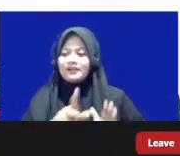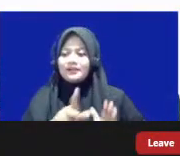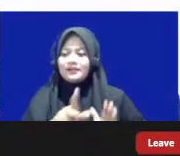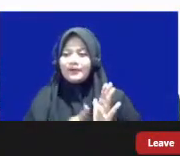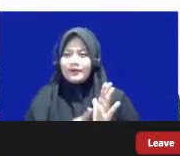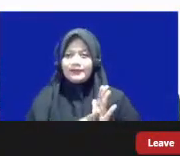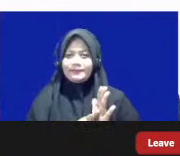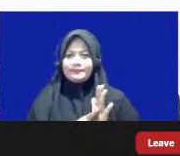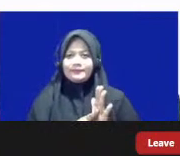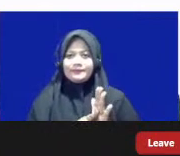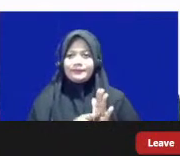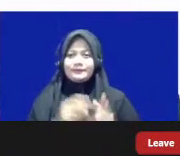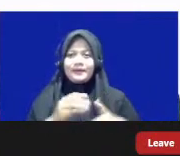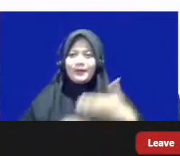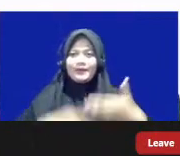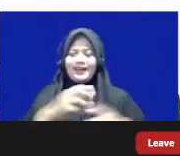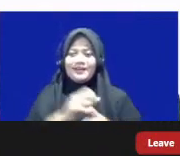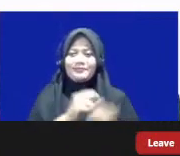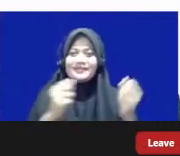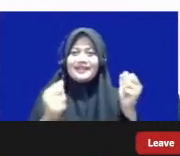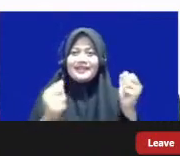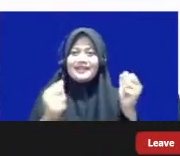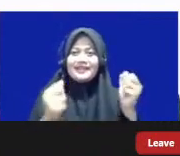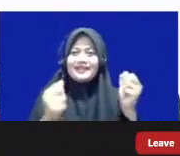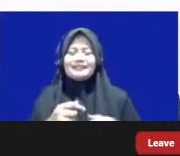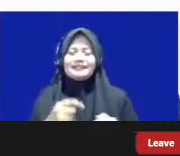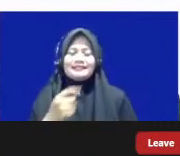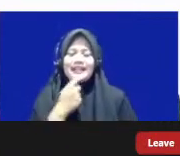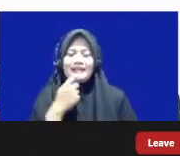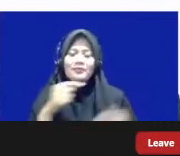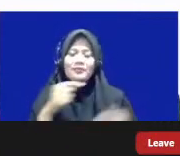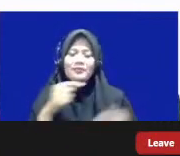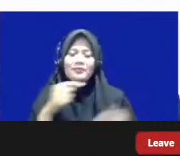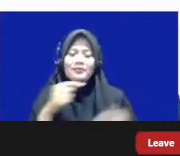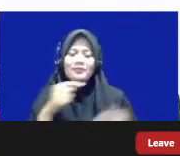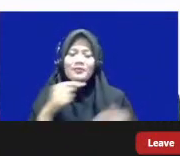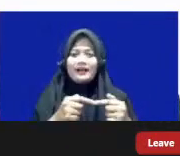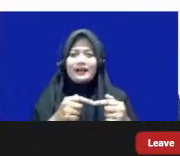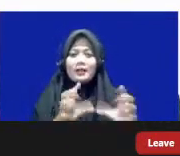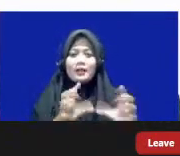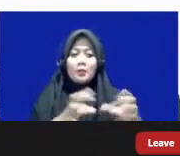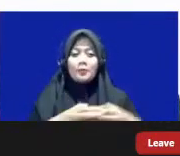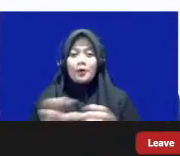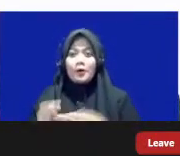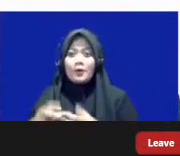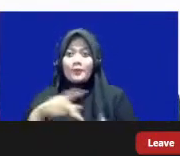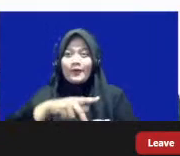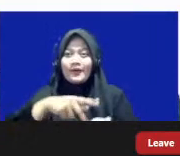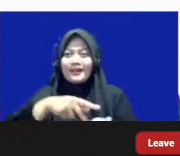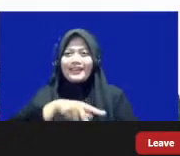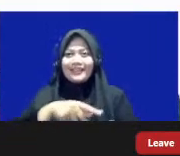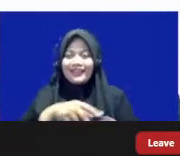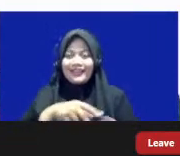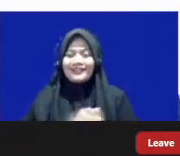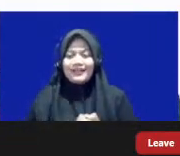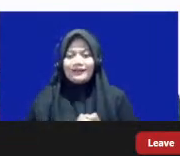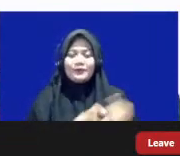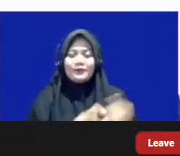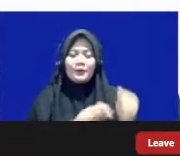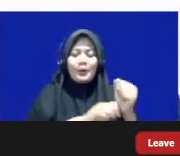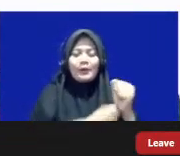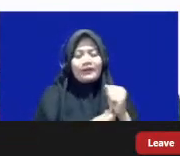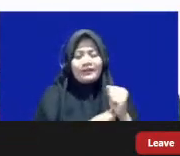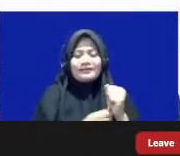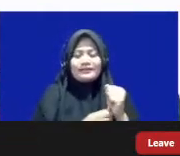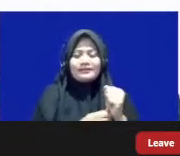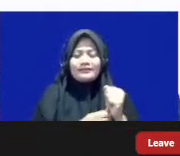people, do search and rescue, first aid in the time of disaster. And of course, we also